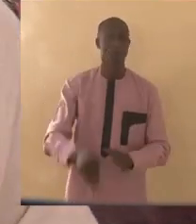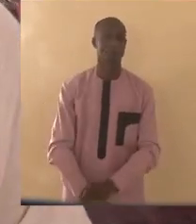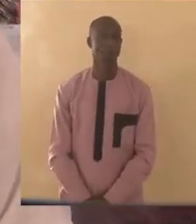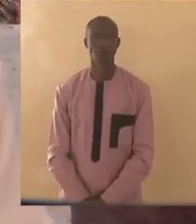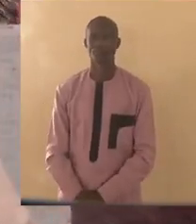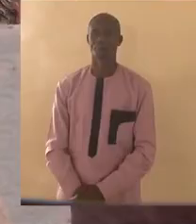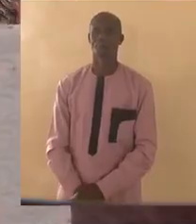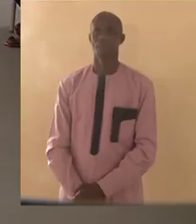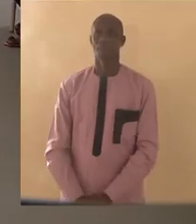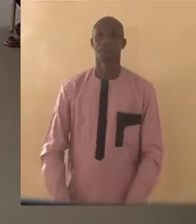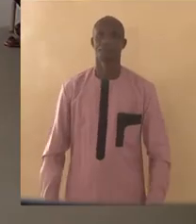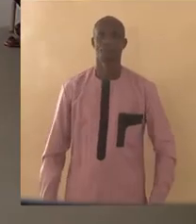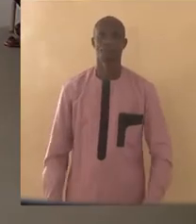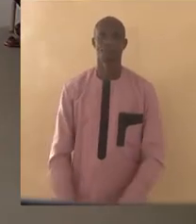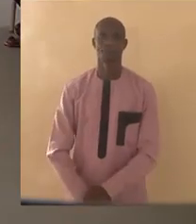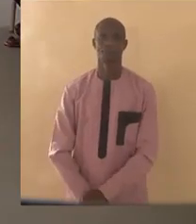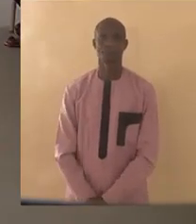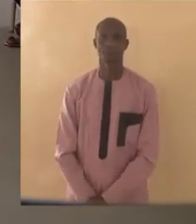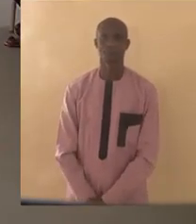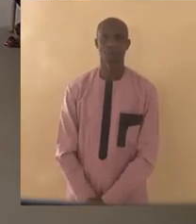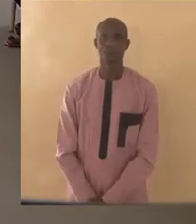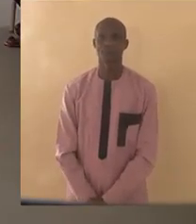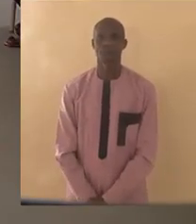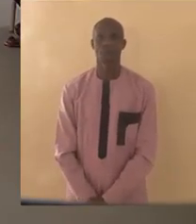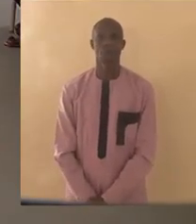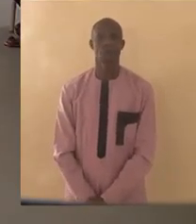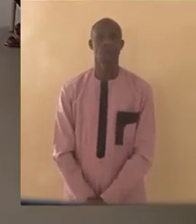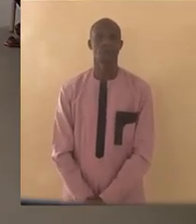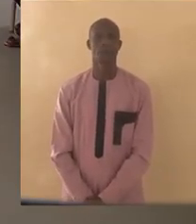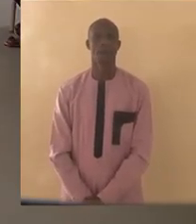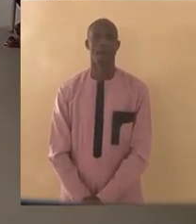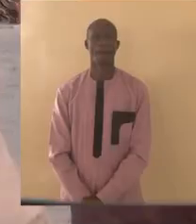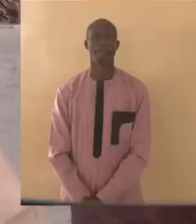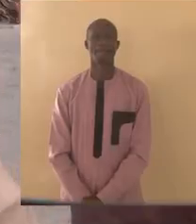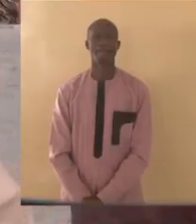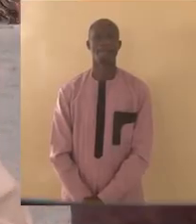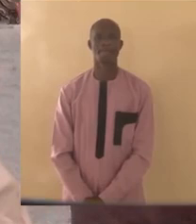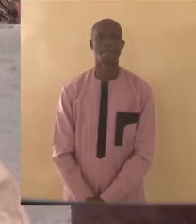applause. Okay, we have answered the four questions, right?